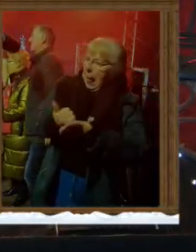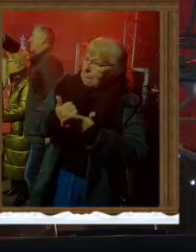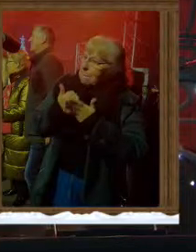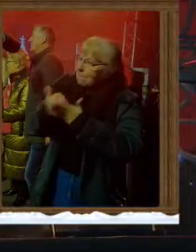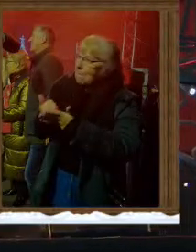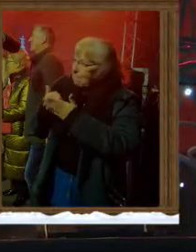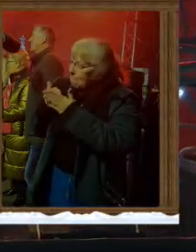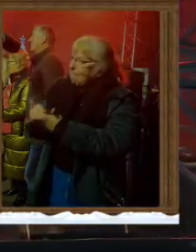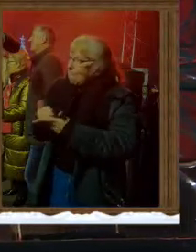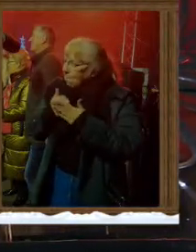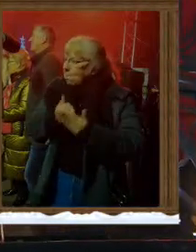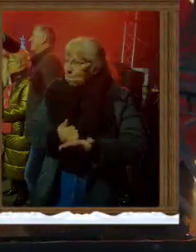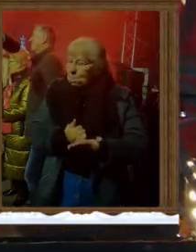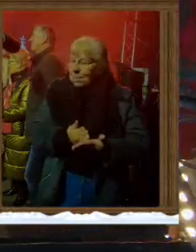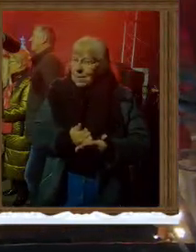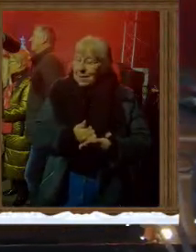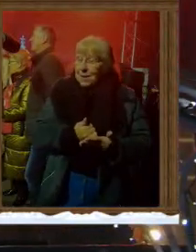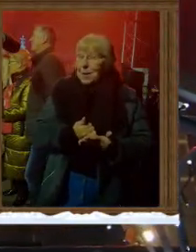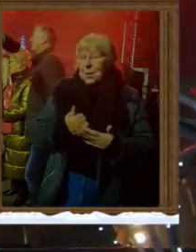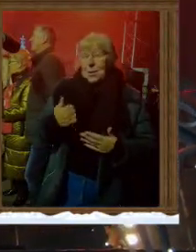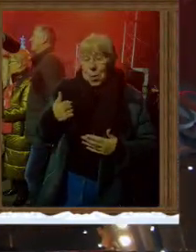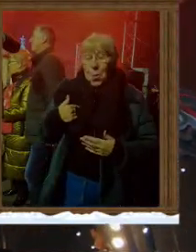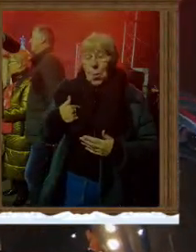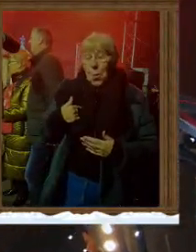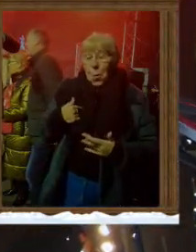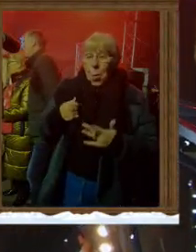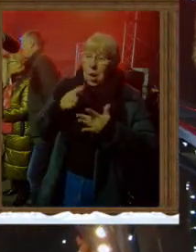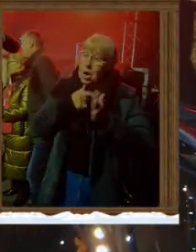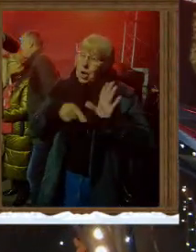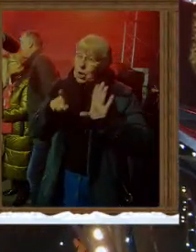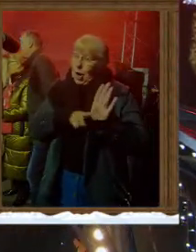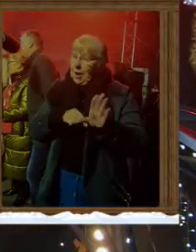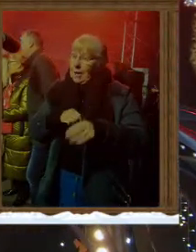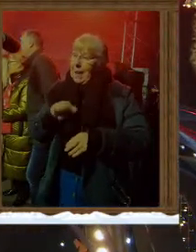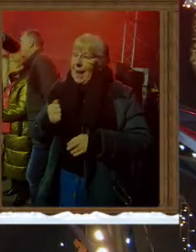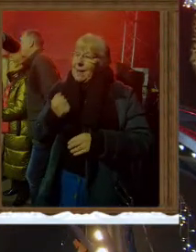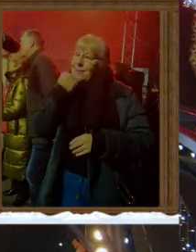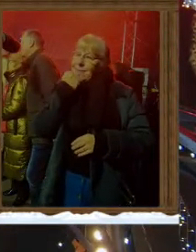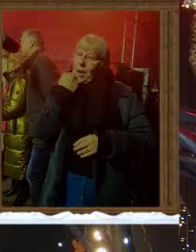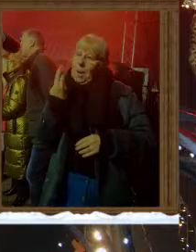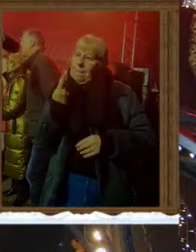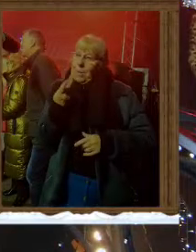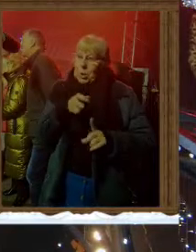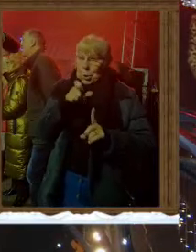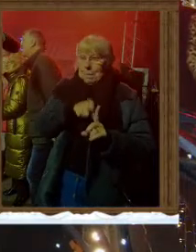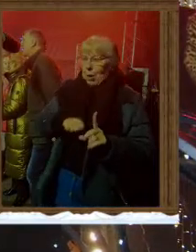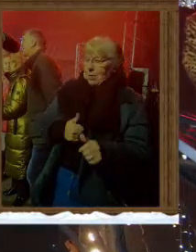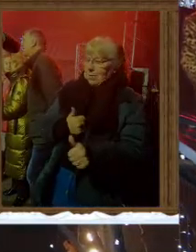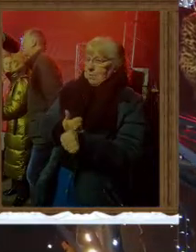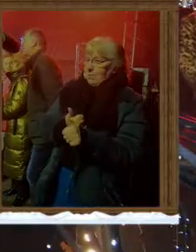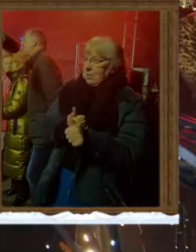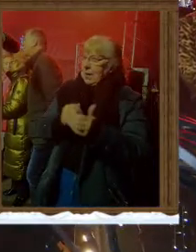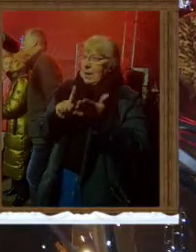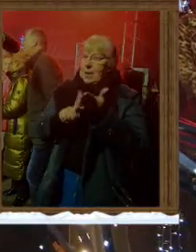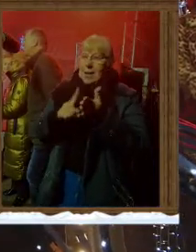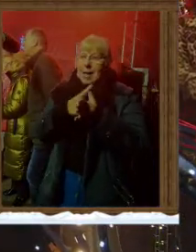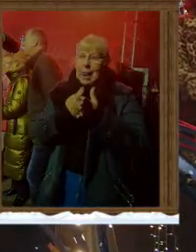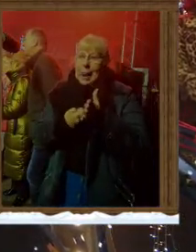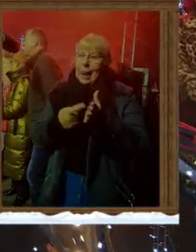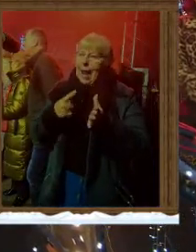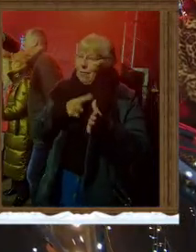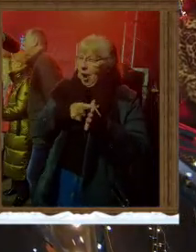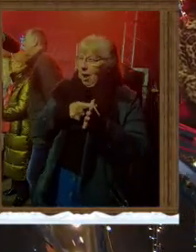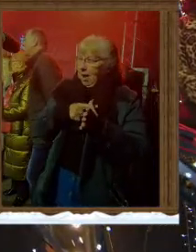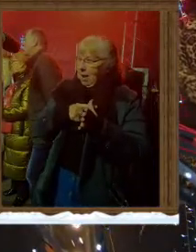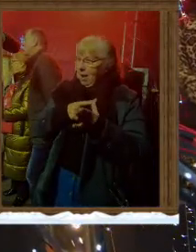helpers and everywhere else. Johnny has a number two. And that person is Lara.